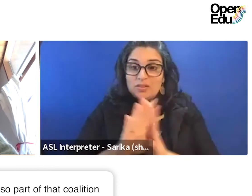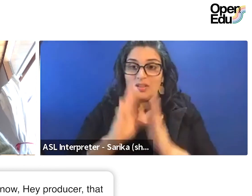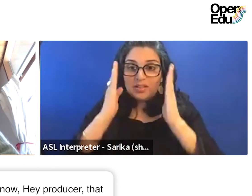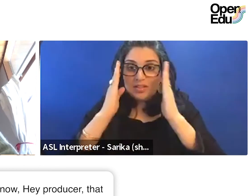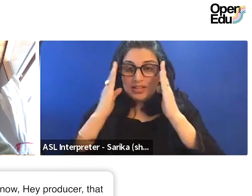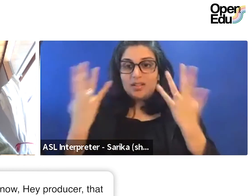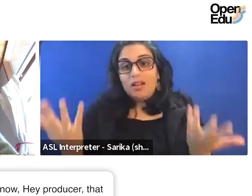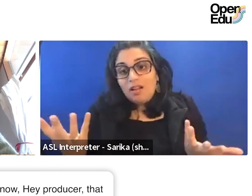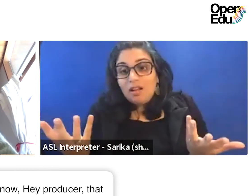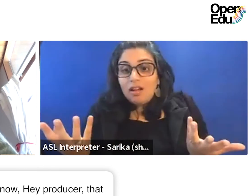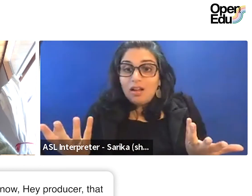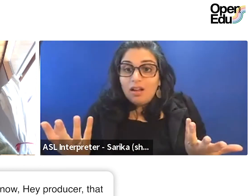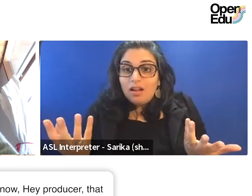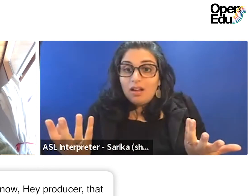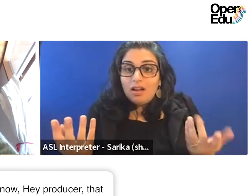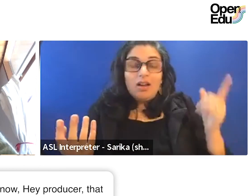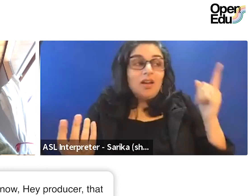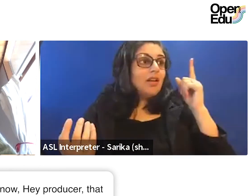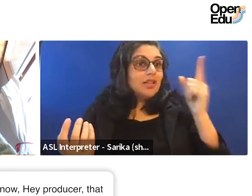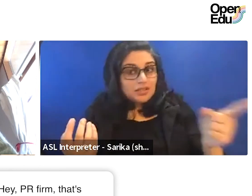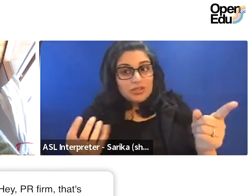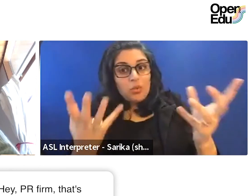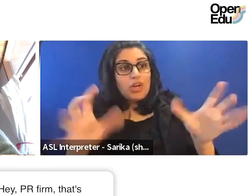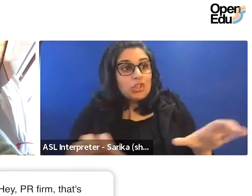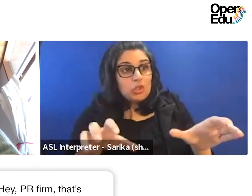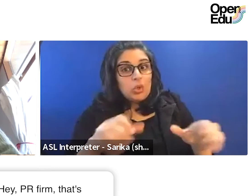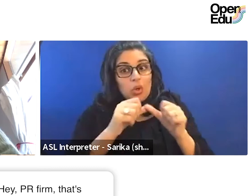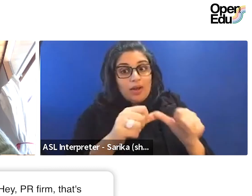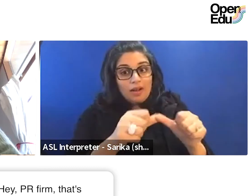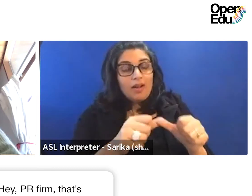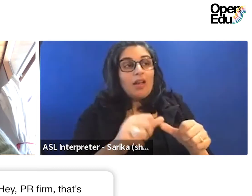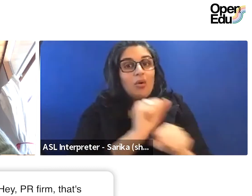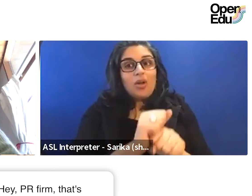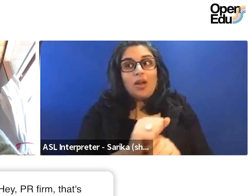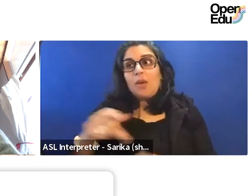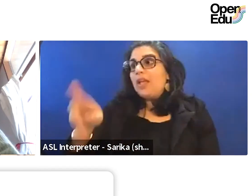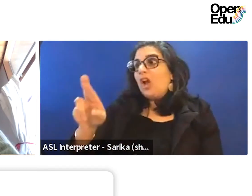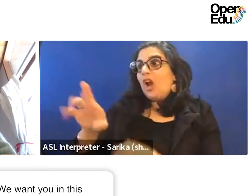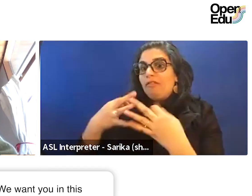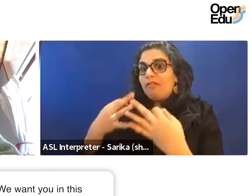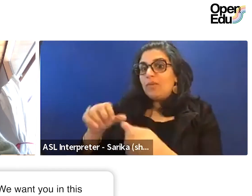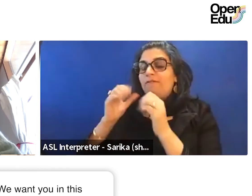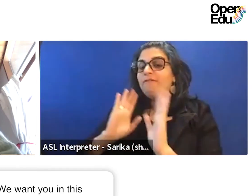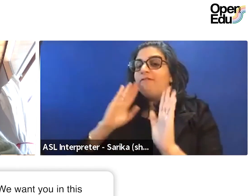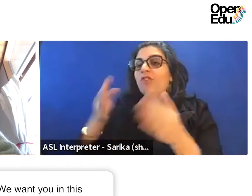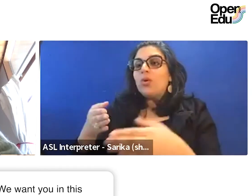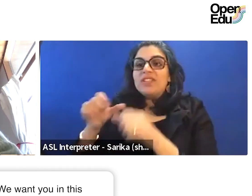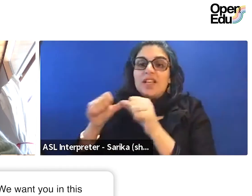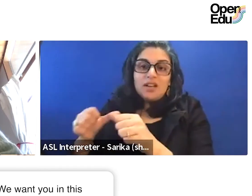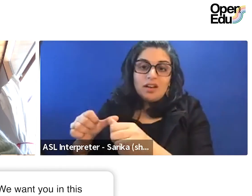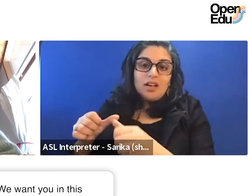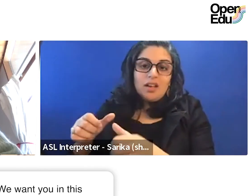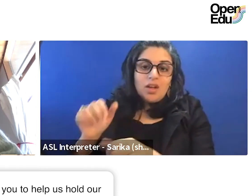hey, hey, producer that wants to do sustainable work, hey, PR firm that's focusing on sustainable work, we want you in this